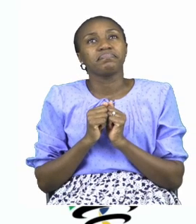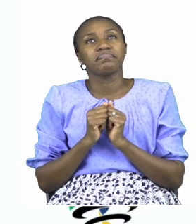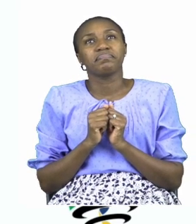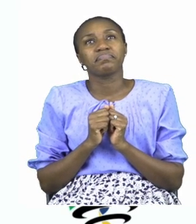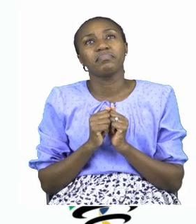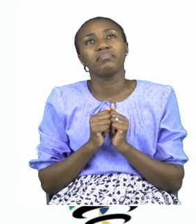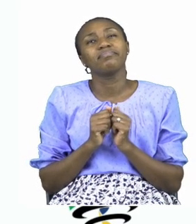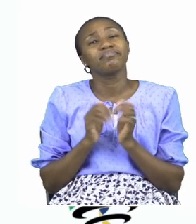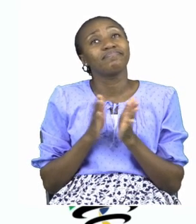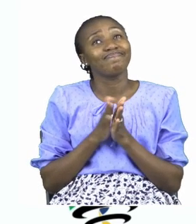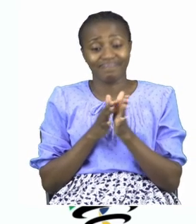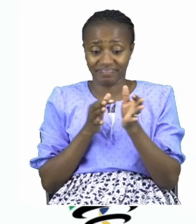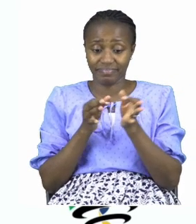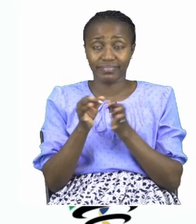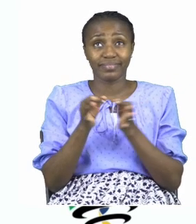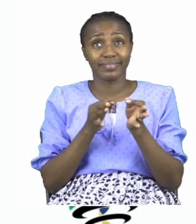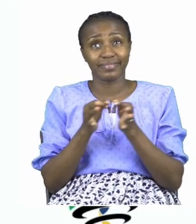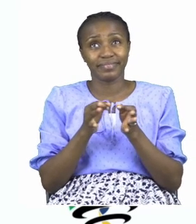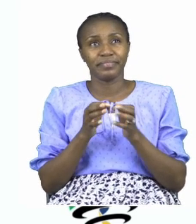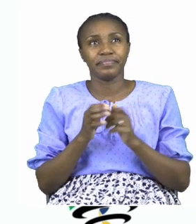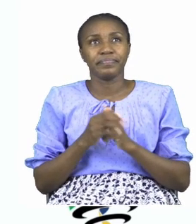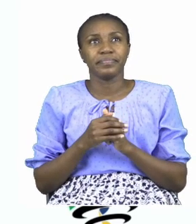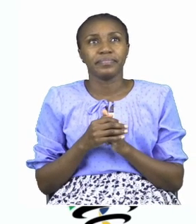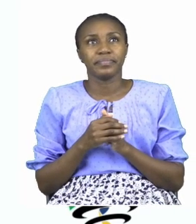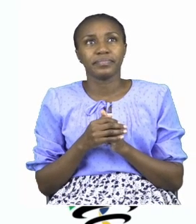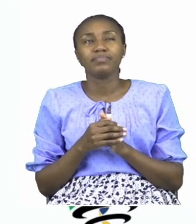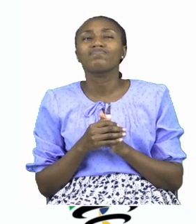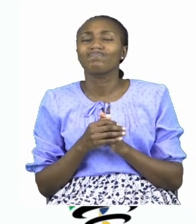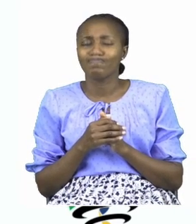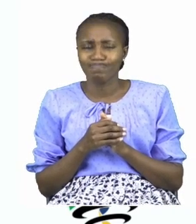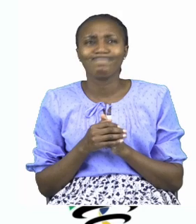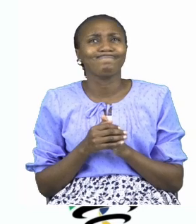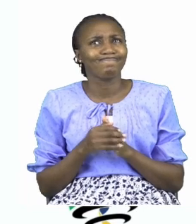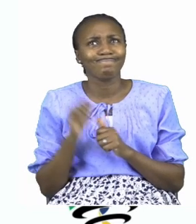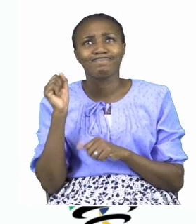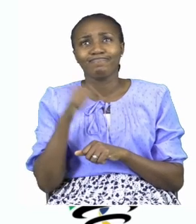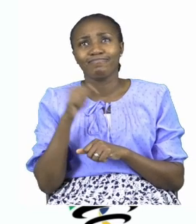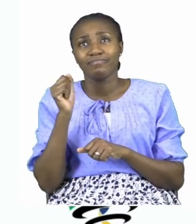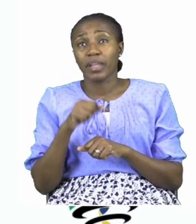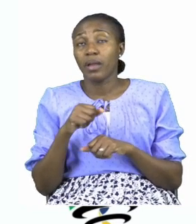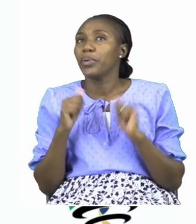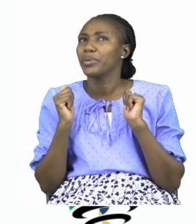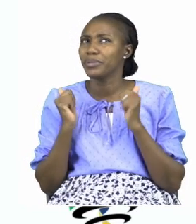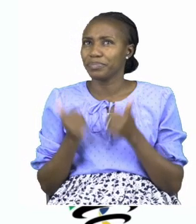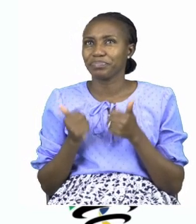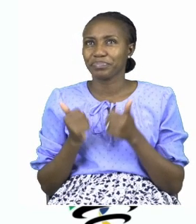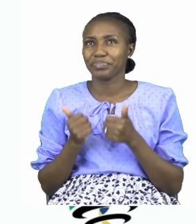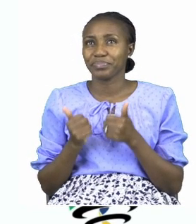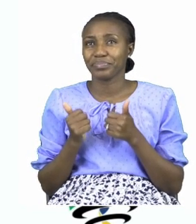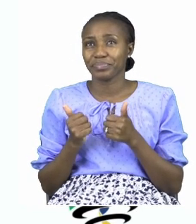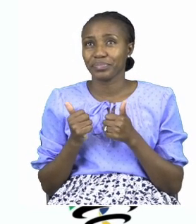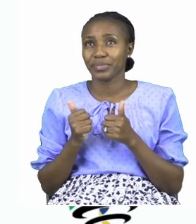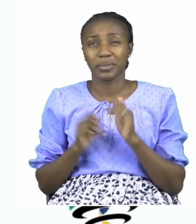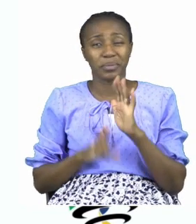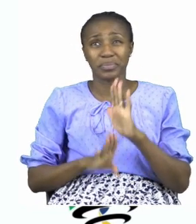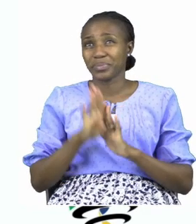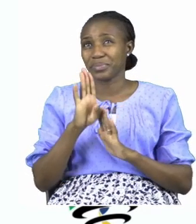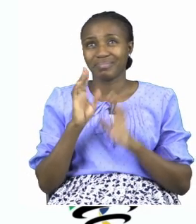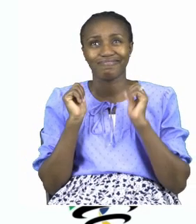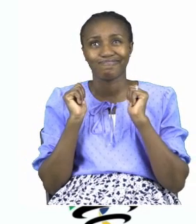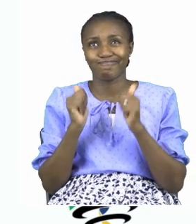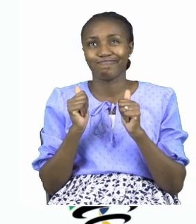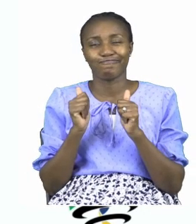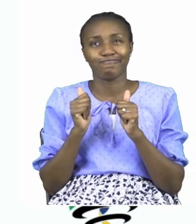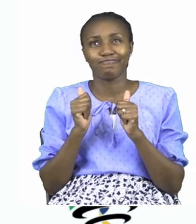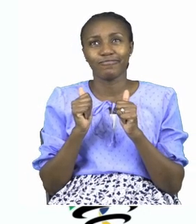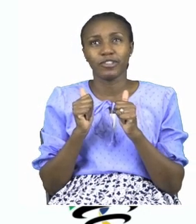Maybe tell us a little bit about that. It was really a good achievement